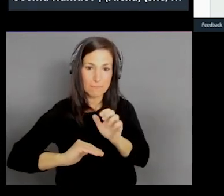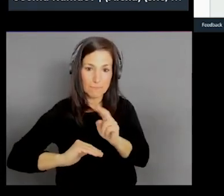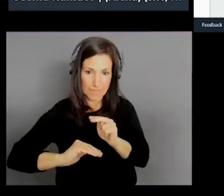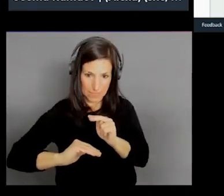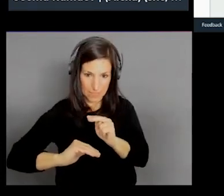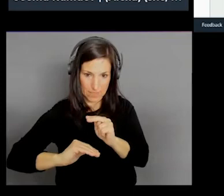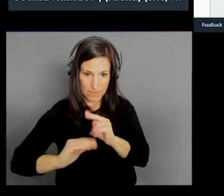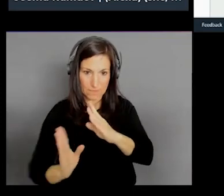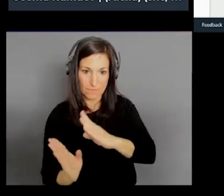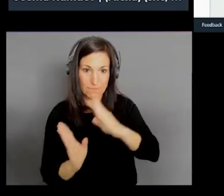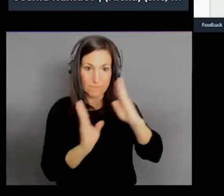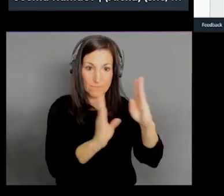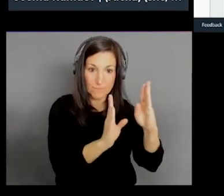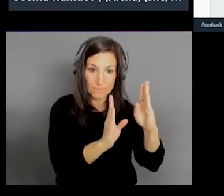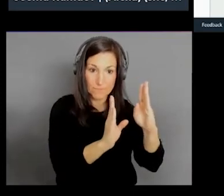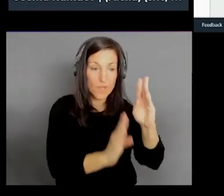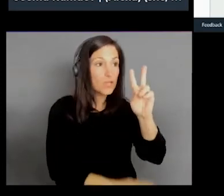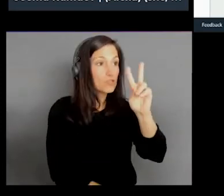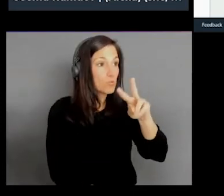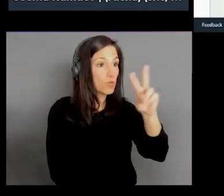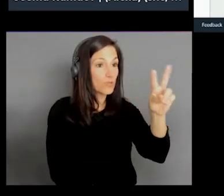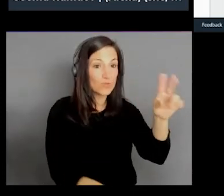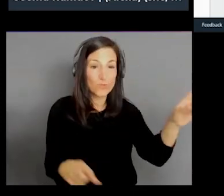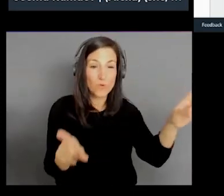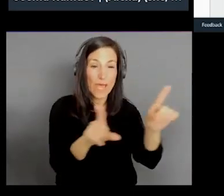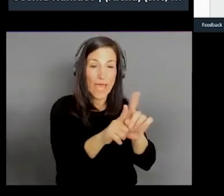22 as the default,